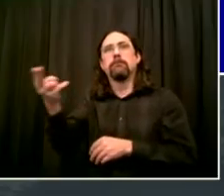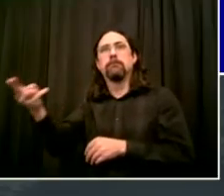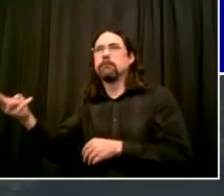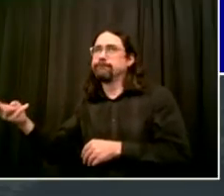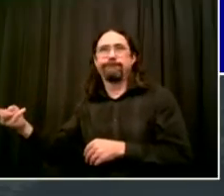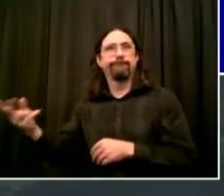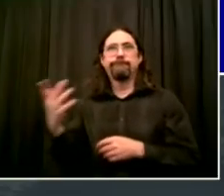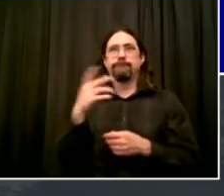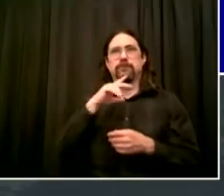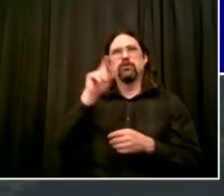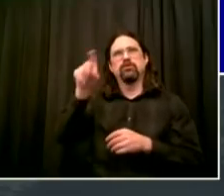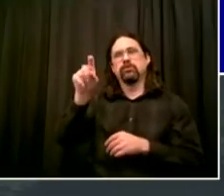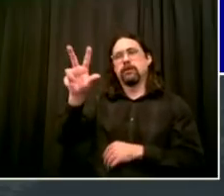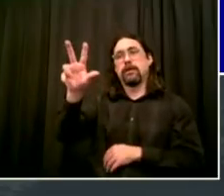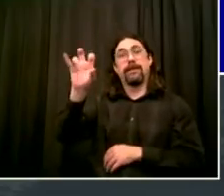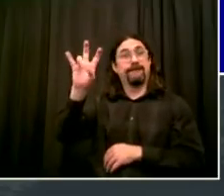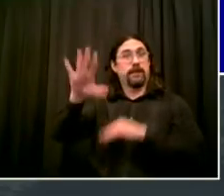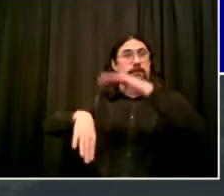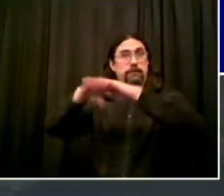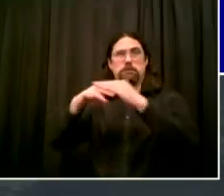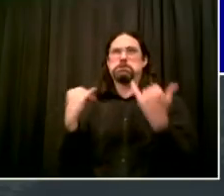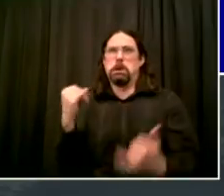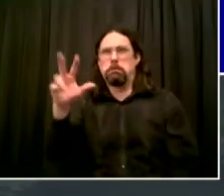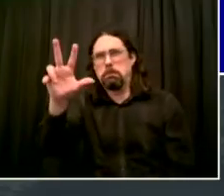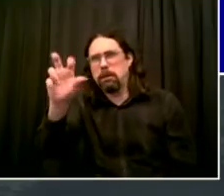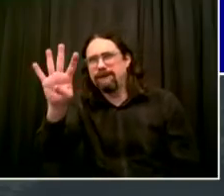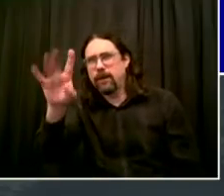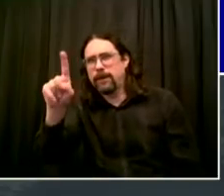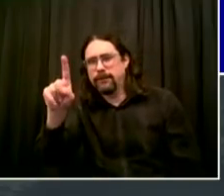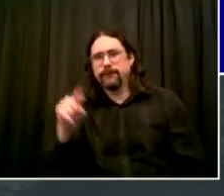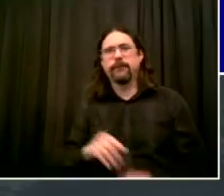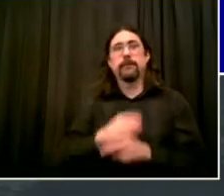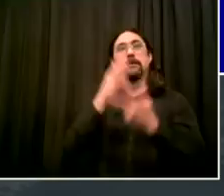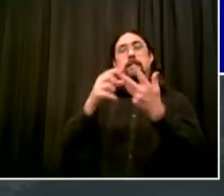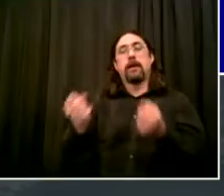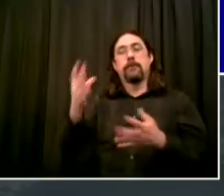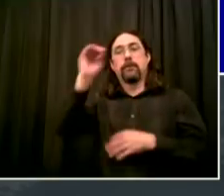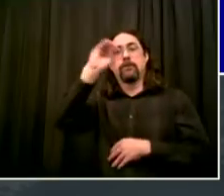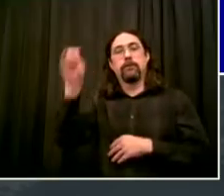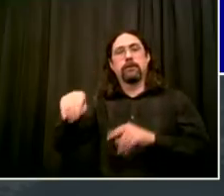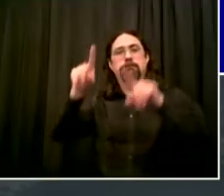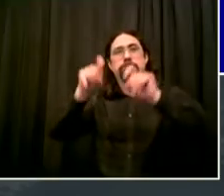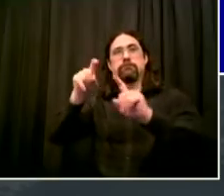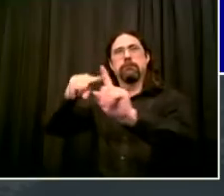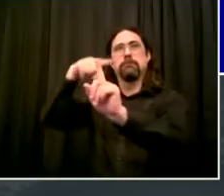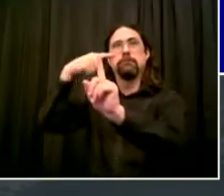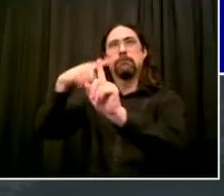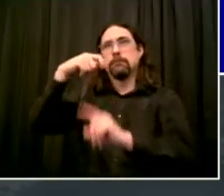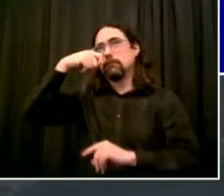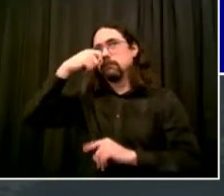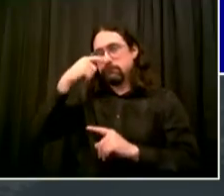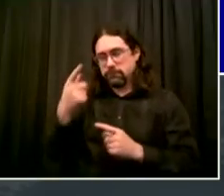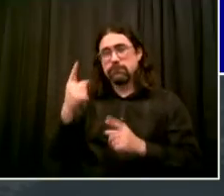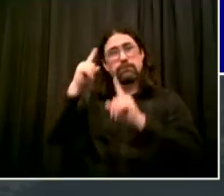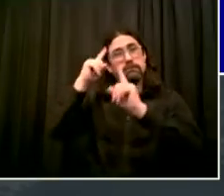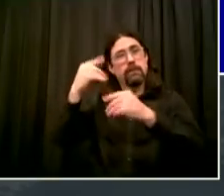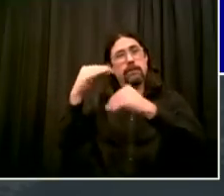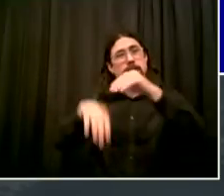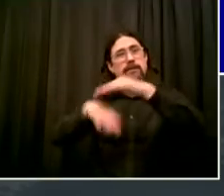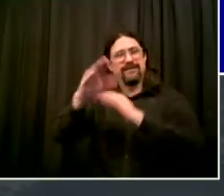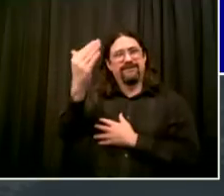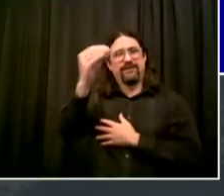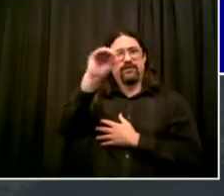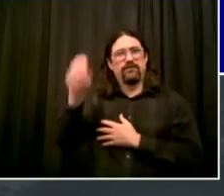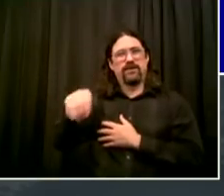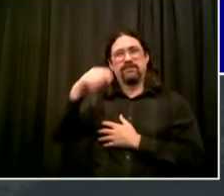COVID-19, that threshold, 15%. Today's report, 3%, an excellent number, also well within the threshold. So another very good